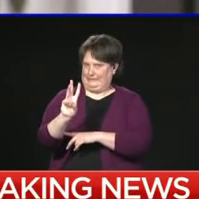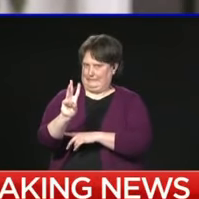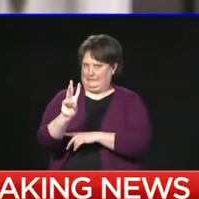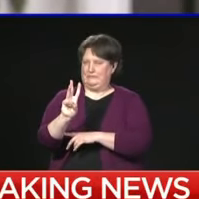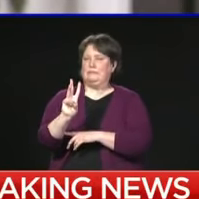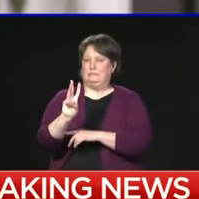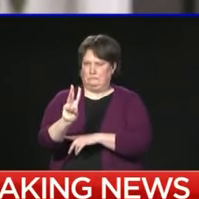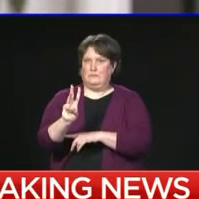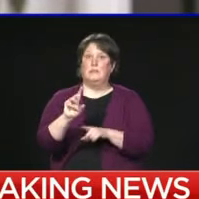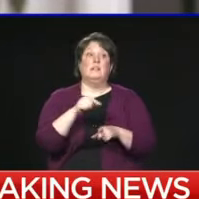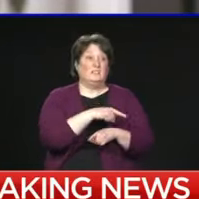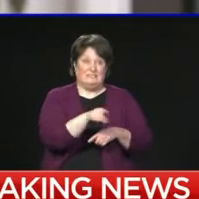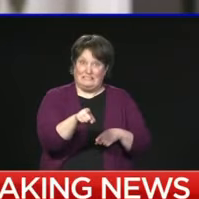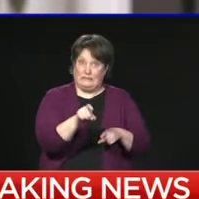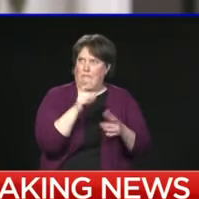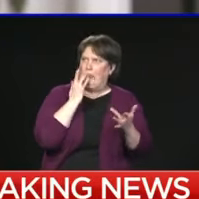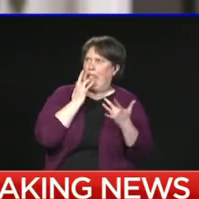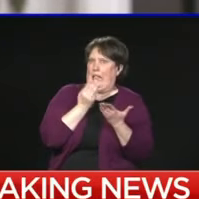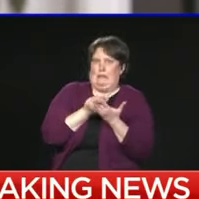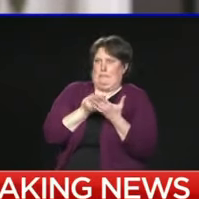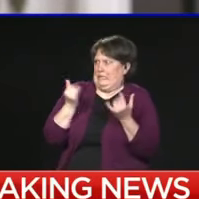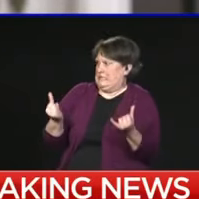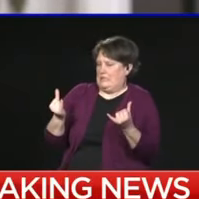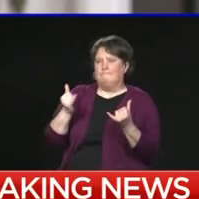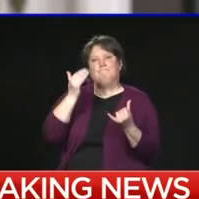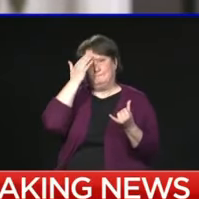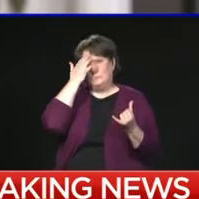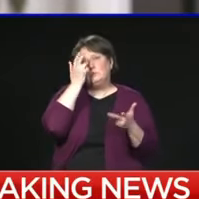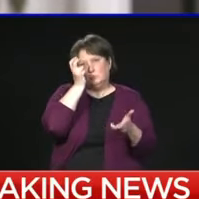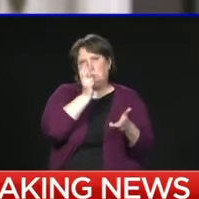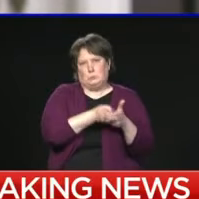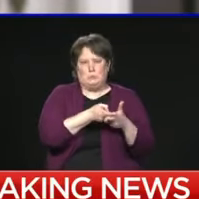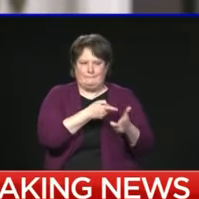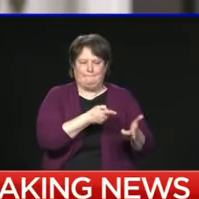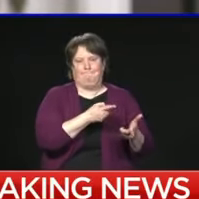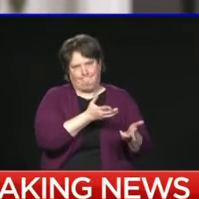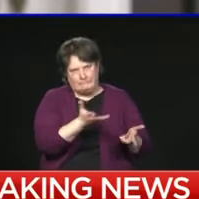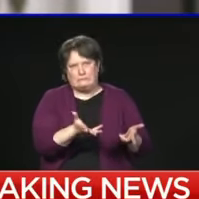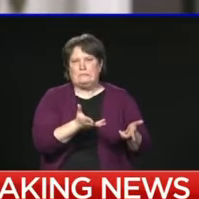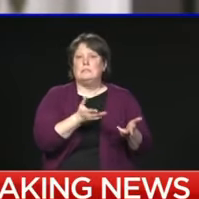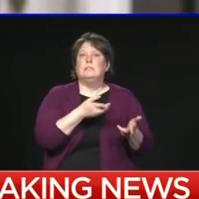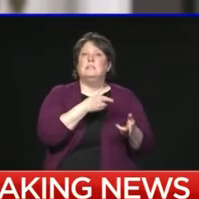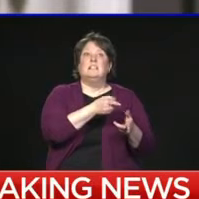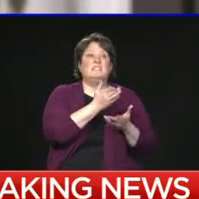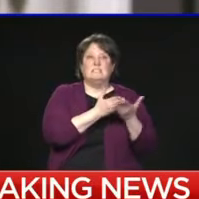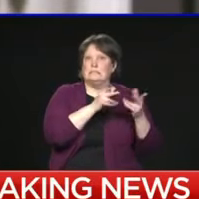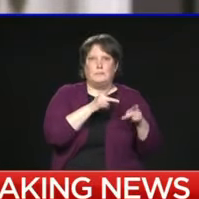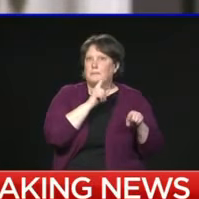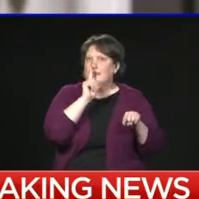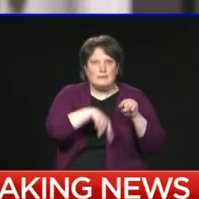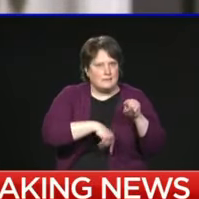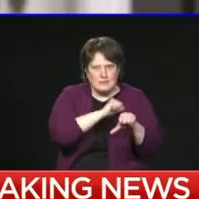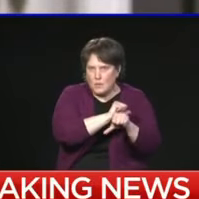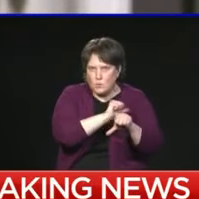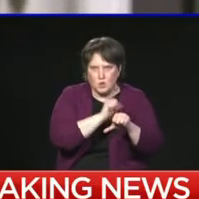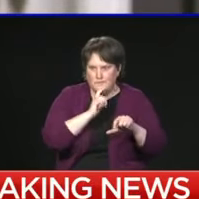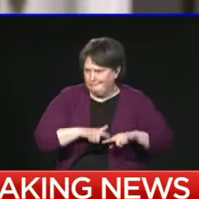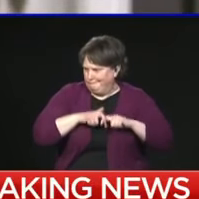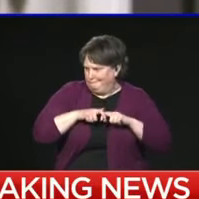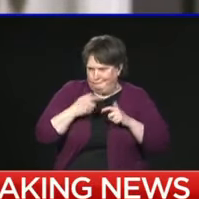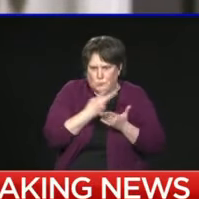help, we are well aware that there are many in difficulty now. People who stopped working almost 2